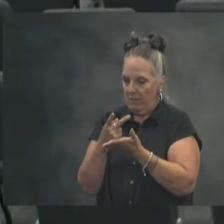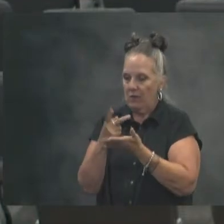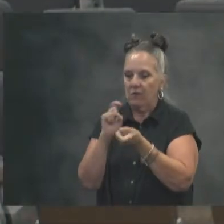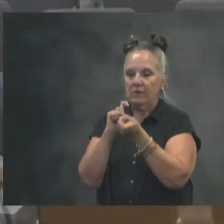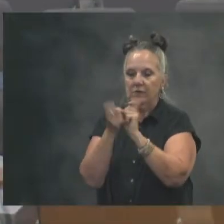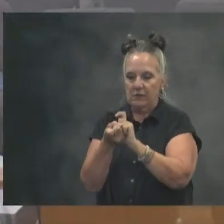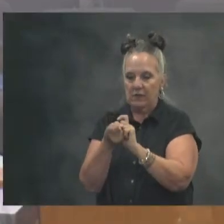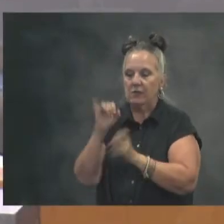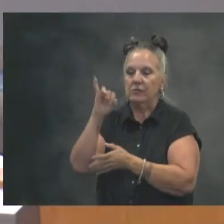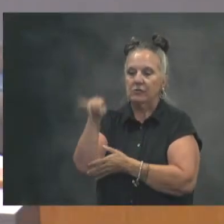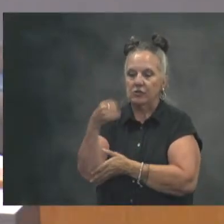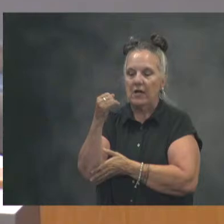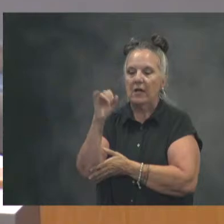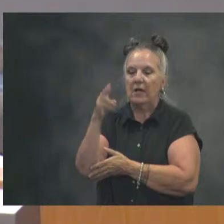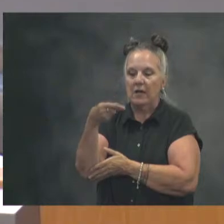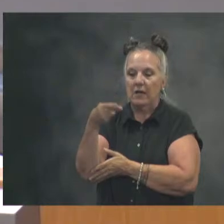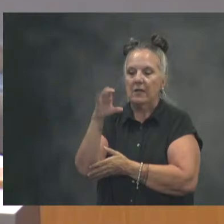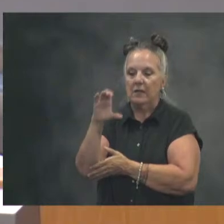changes to policy